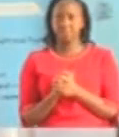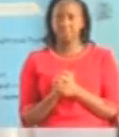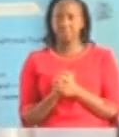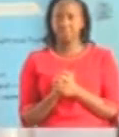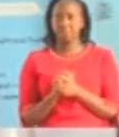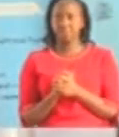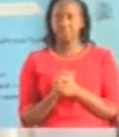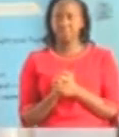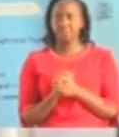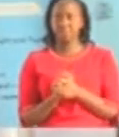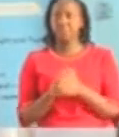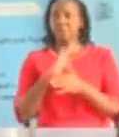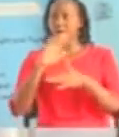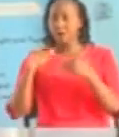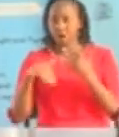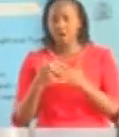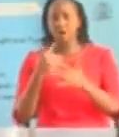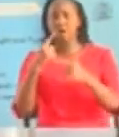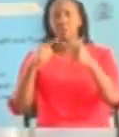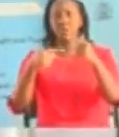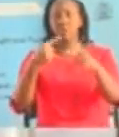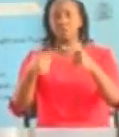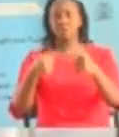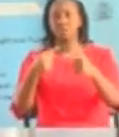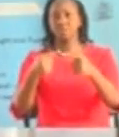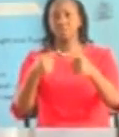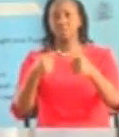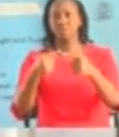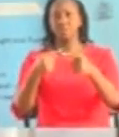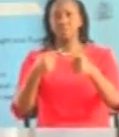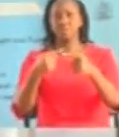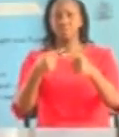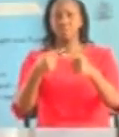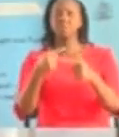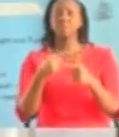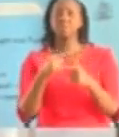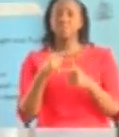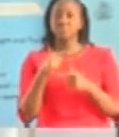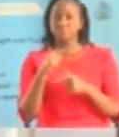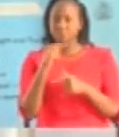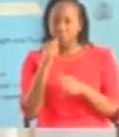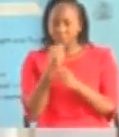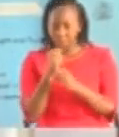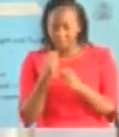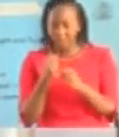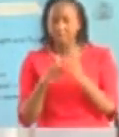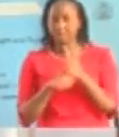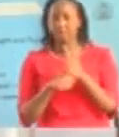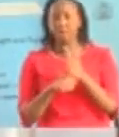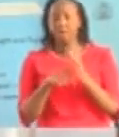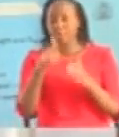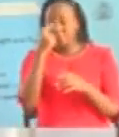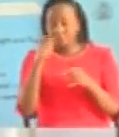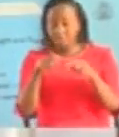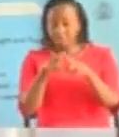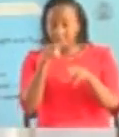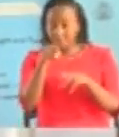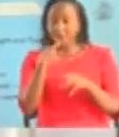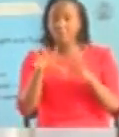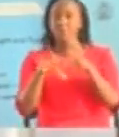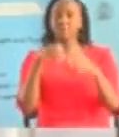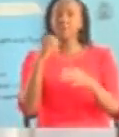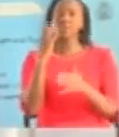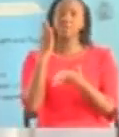Let us continue to dialogue, for therein we shall find the truth. The University of